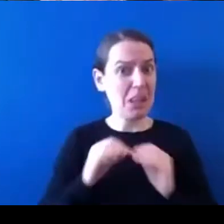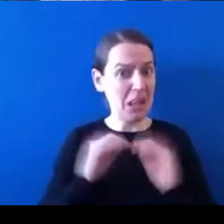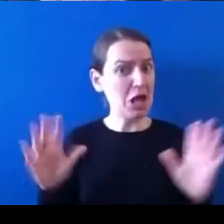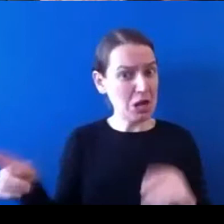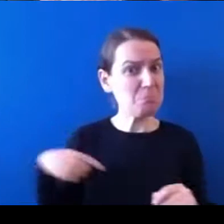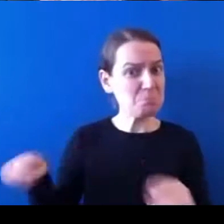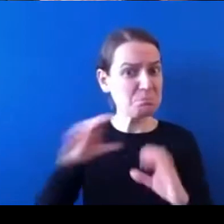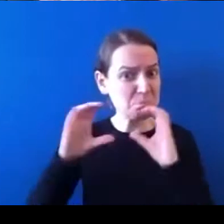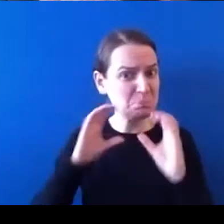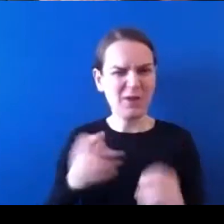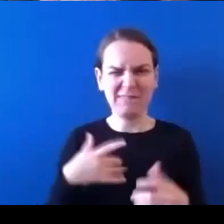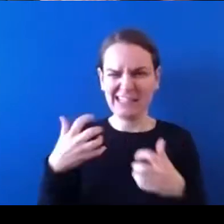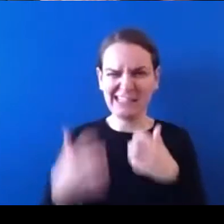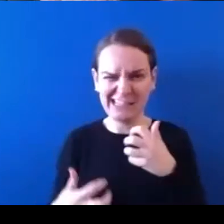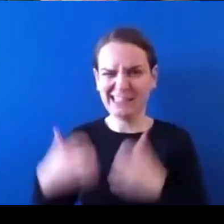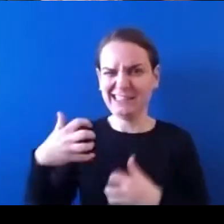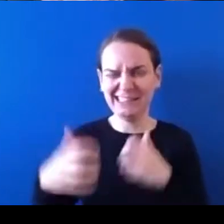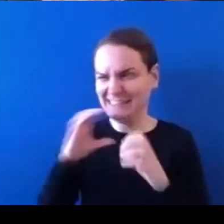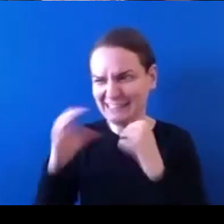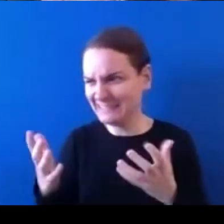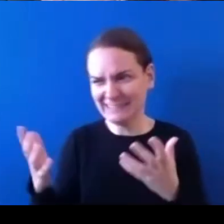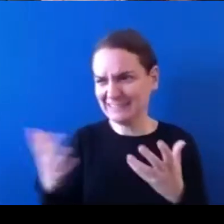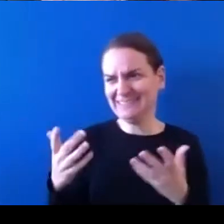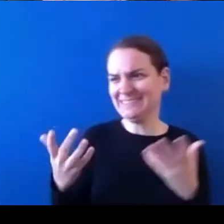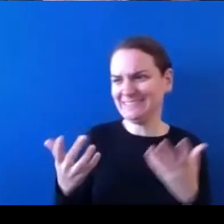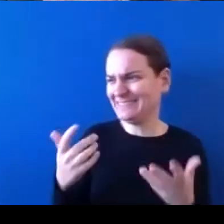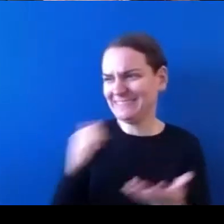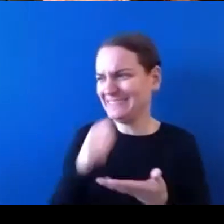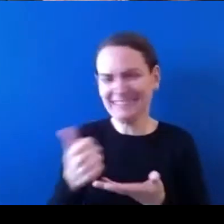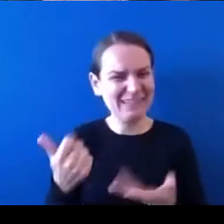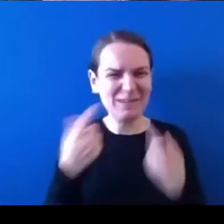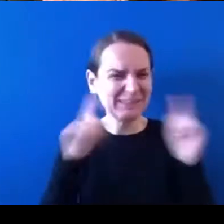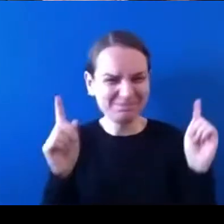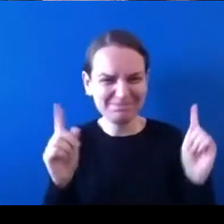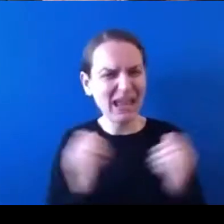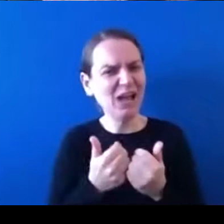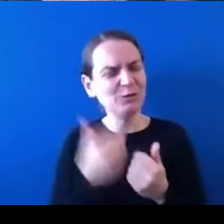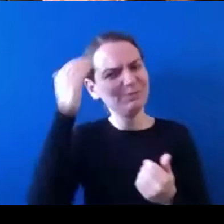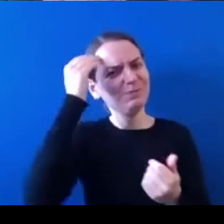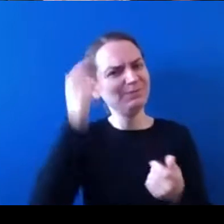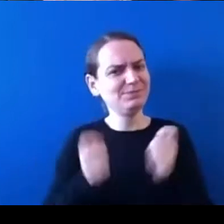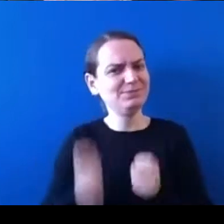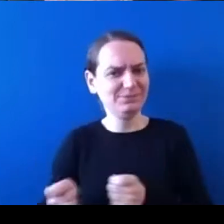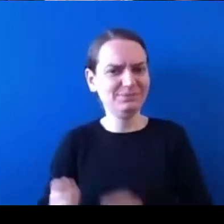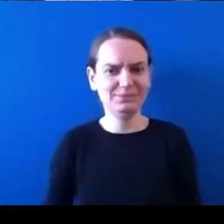late, you're both late sleepers or whatnot. You need to discuss that before you room together.